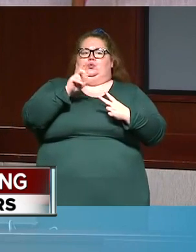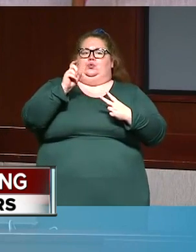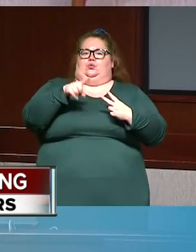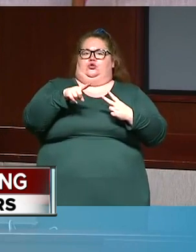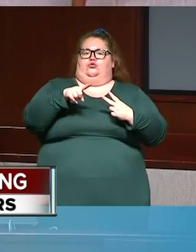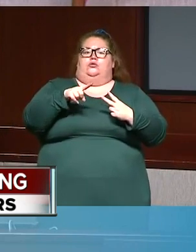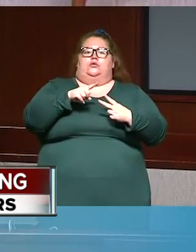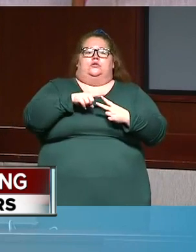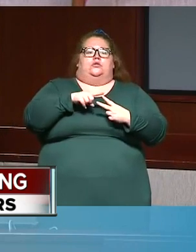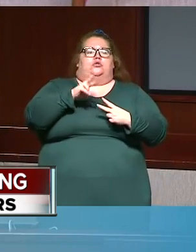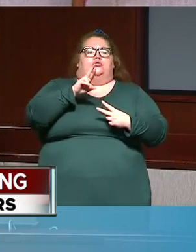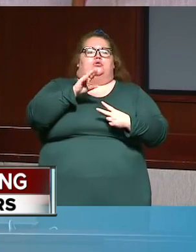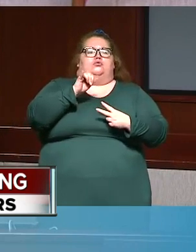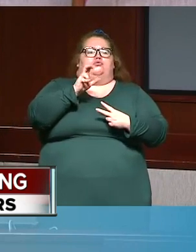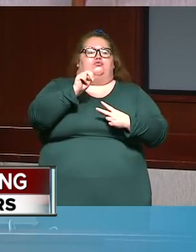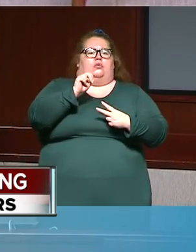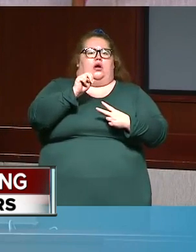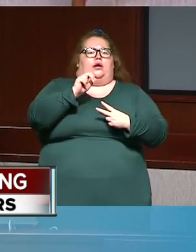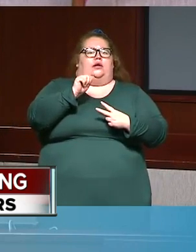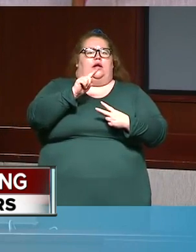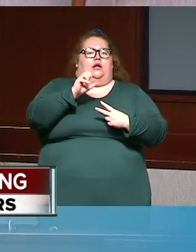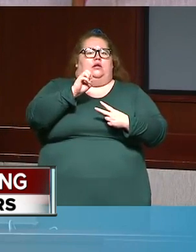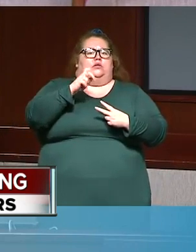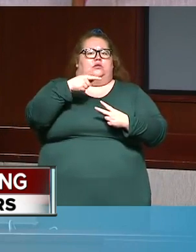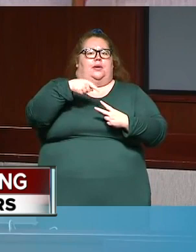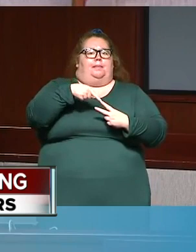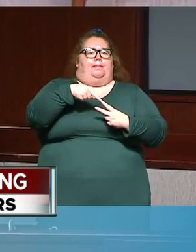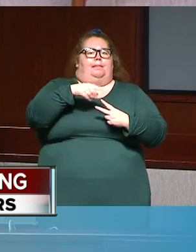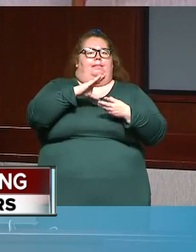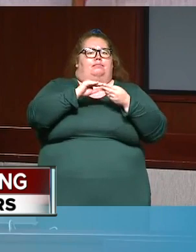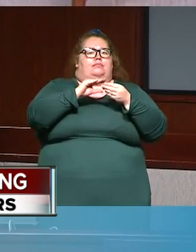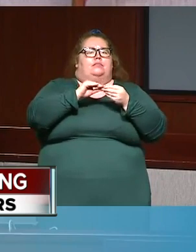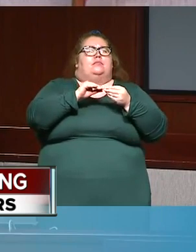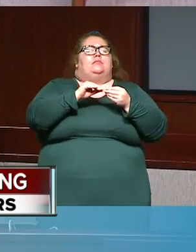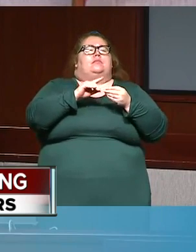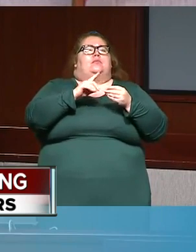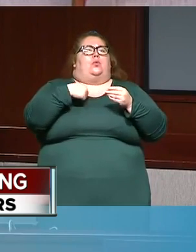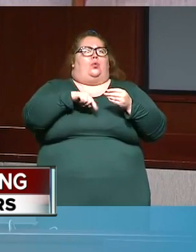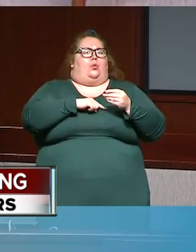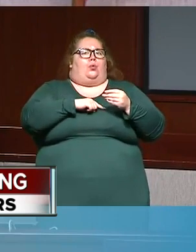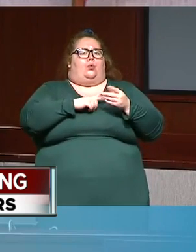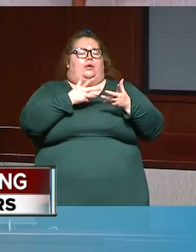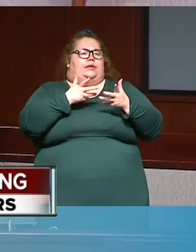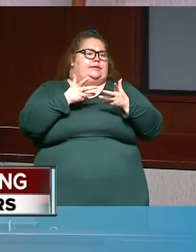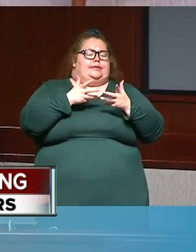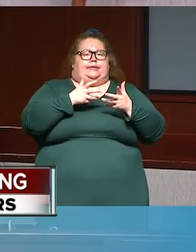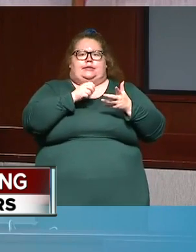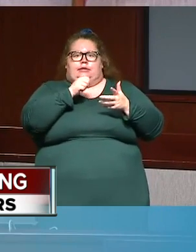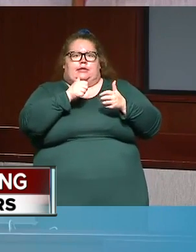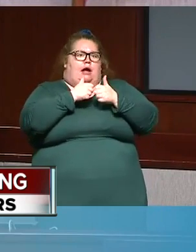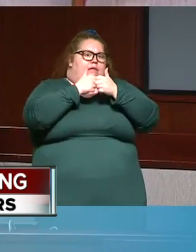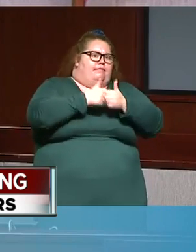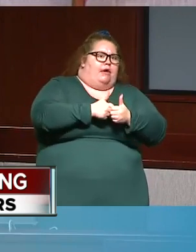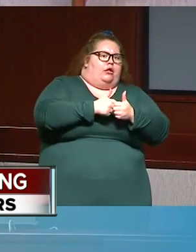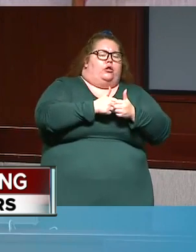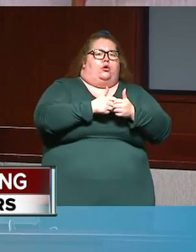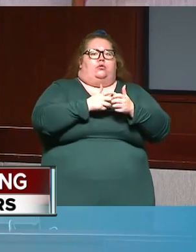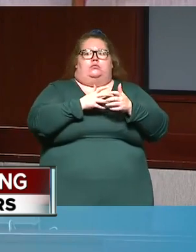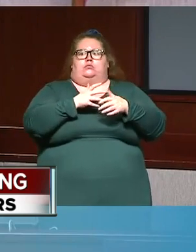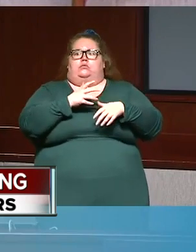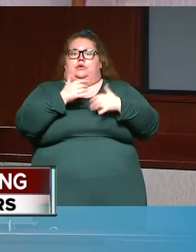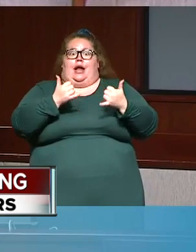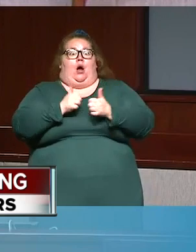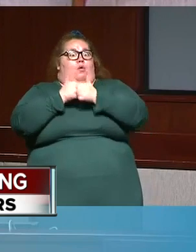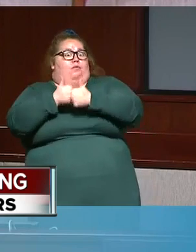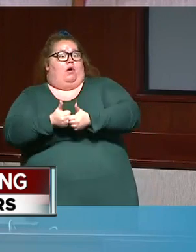Ryan Alsop was talking briefly about being in and out of compliance, kind of flirting with the metric there, and anticipating